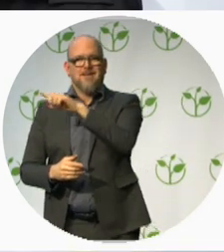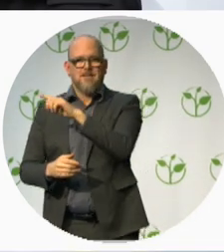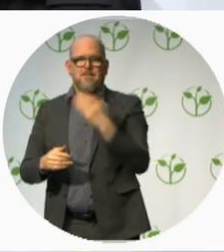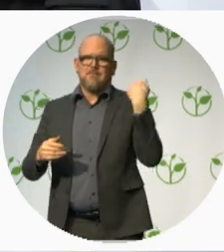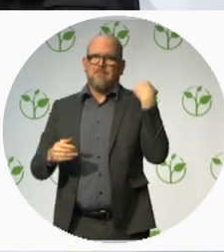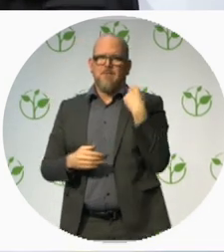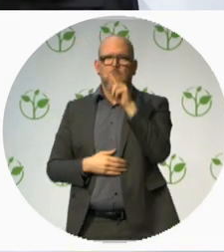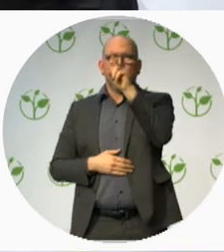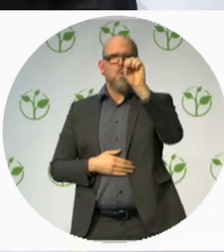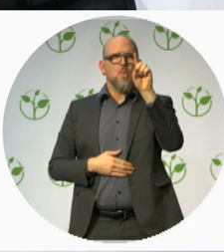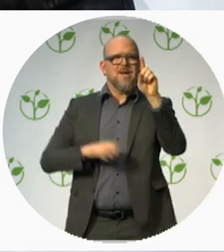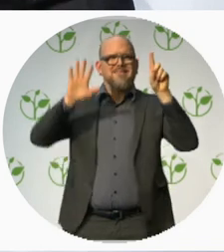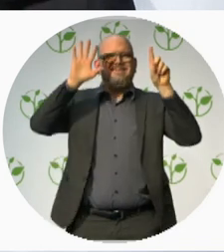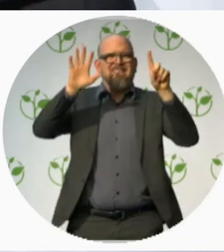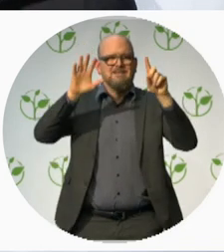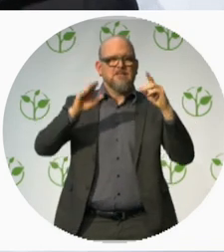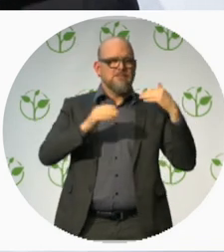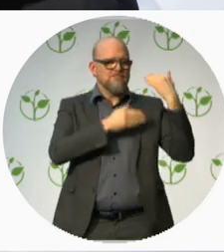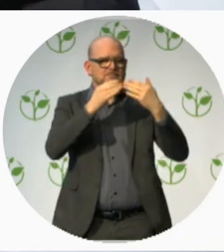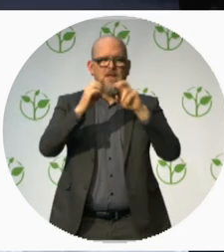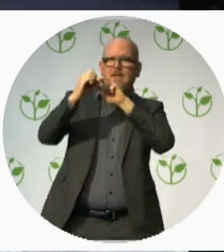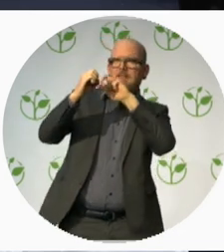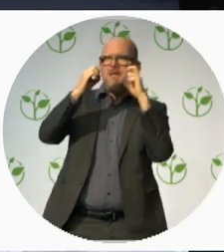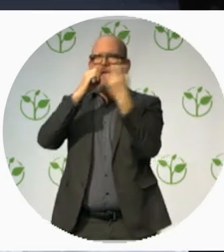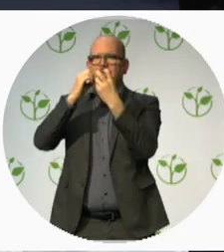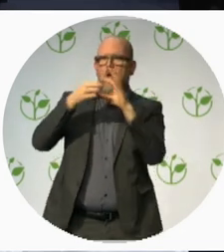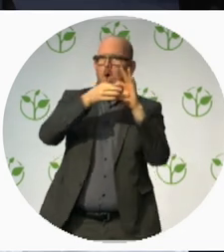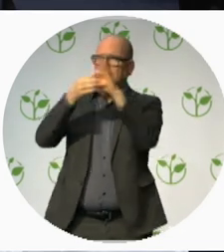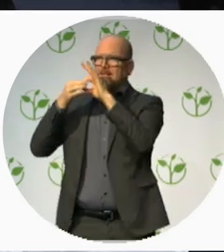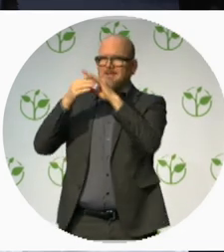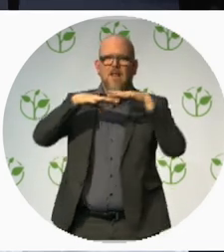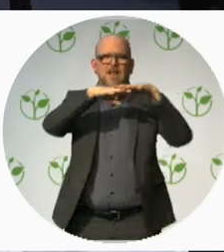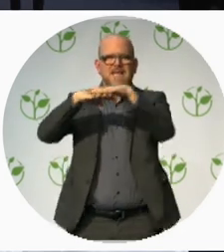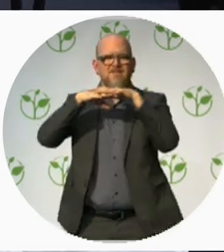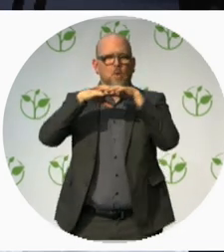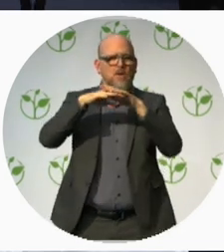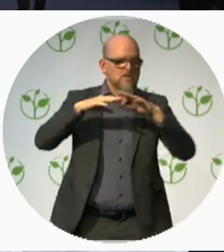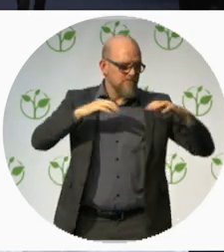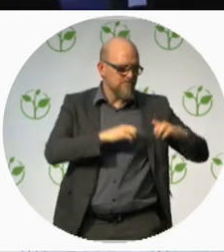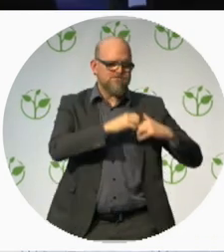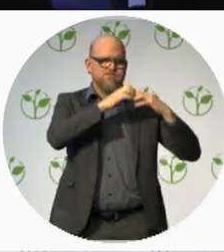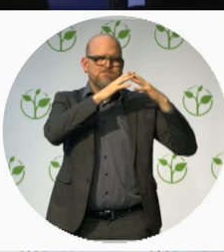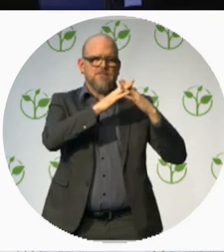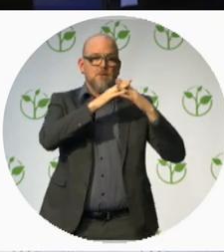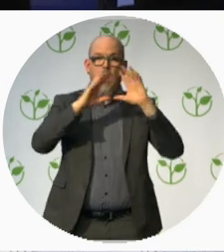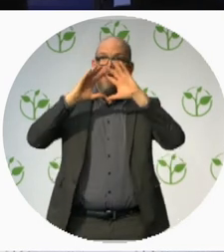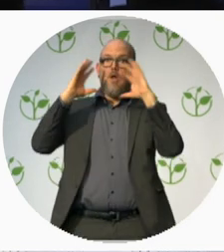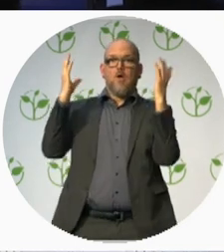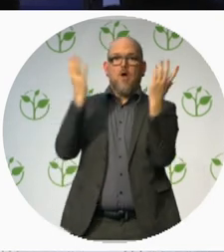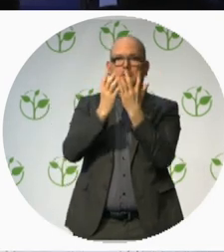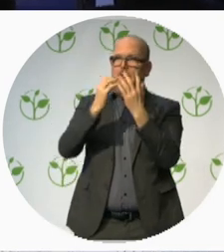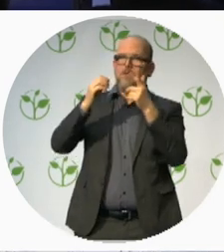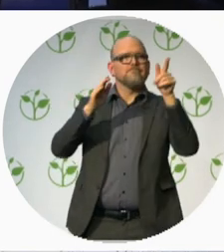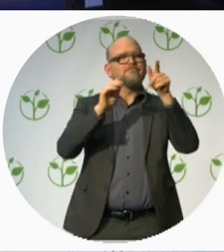United Nations World Tourism Organization have been driving the creation of a global standard accessible tourism for